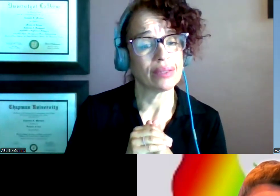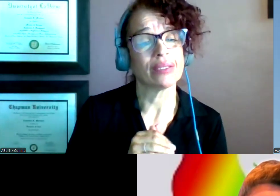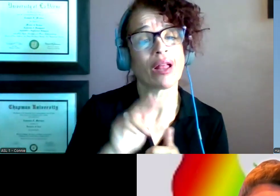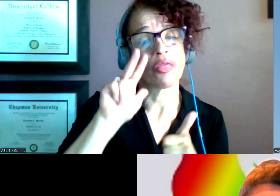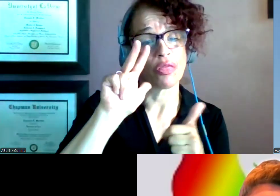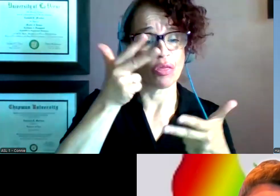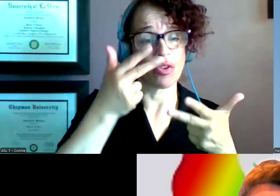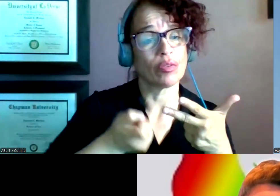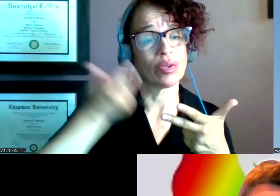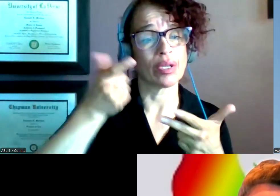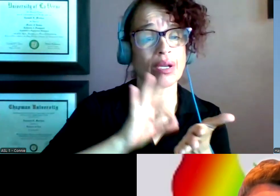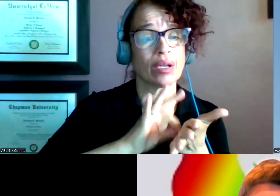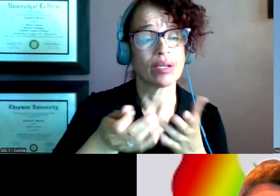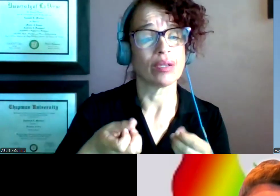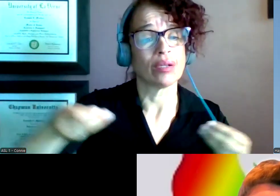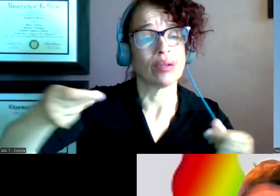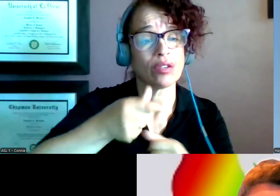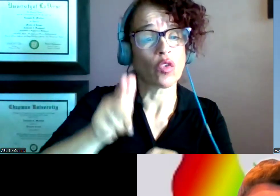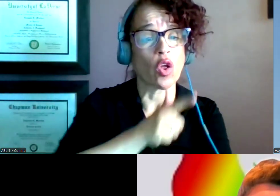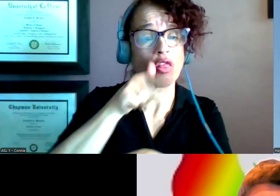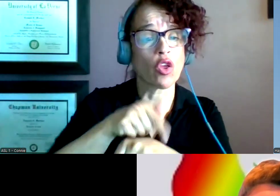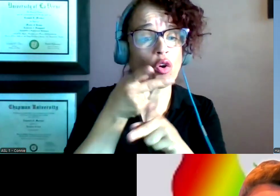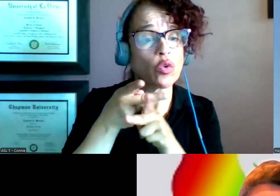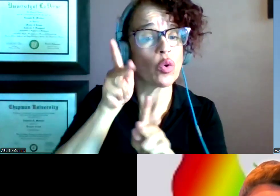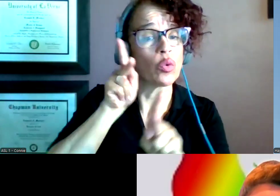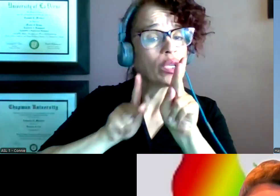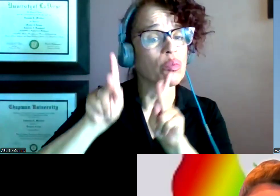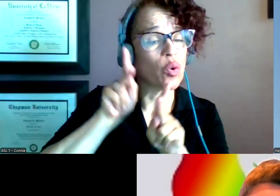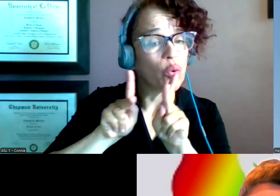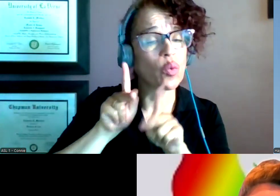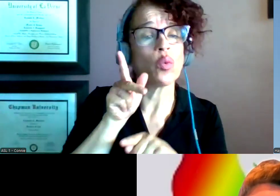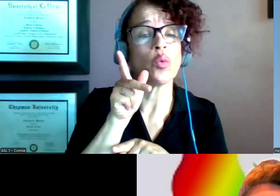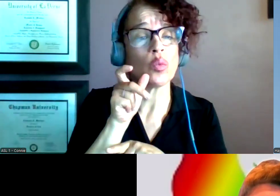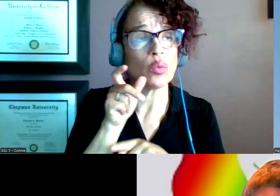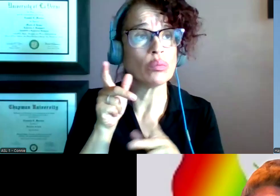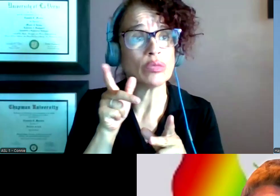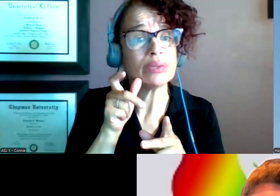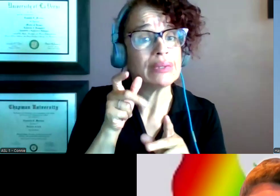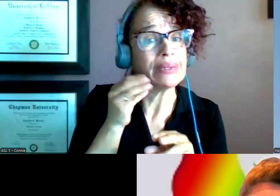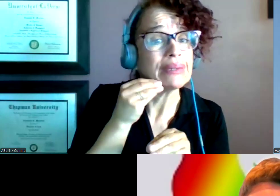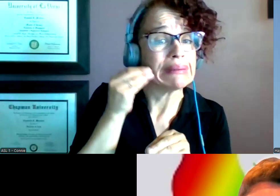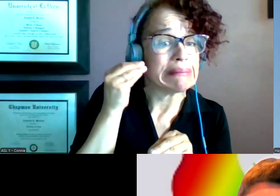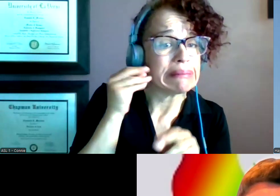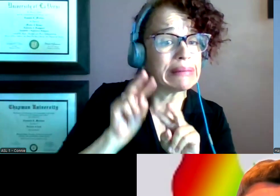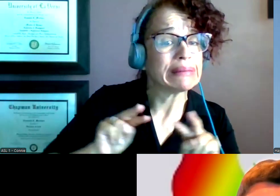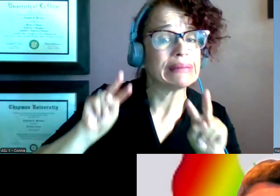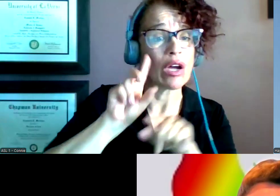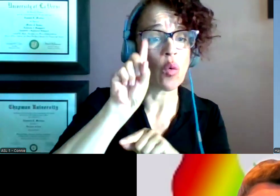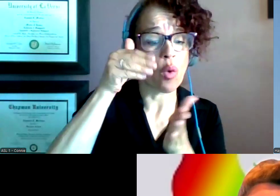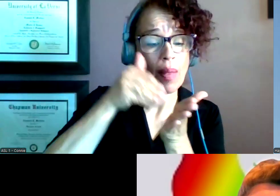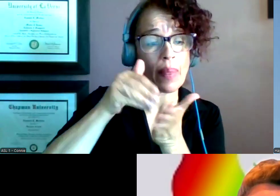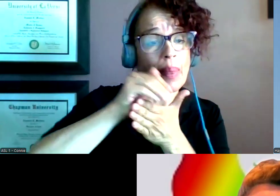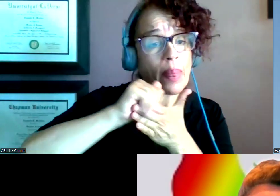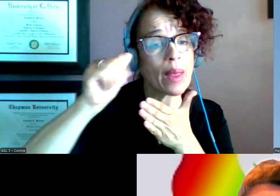Thirdly, eliminating Medicaid coverage for long-term care for people whose home is valued at $1 million